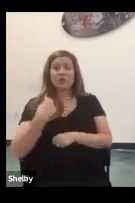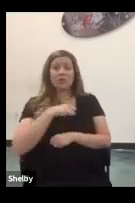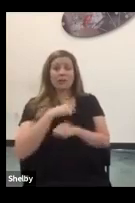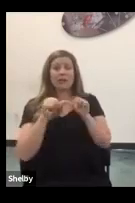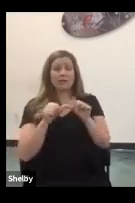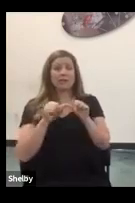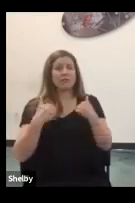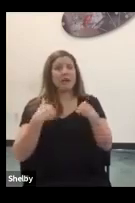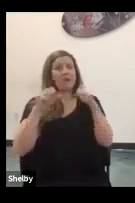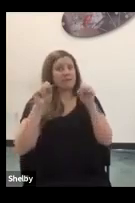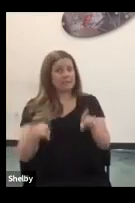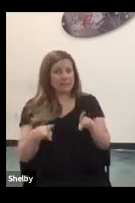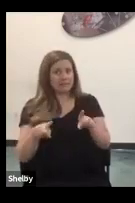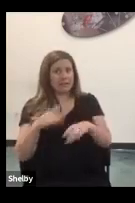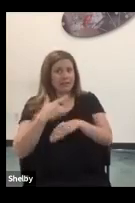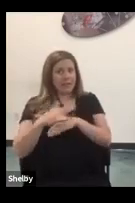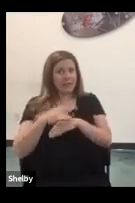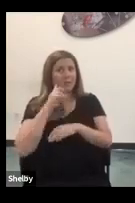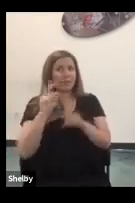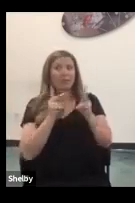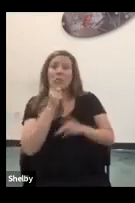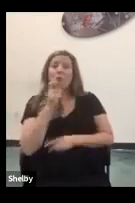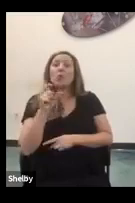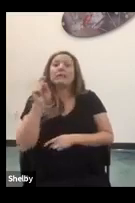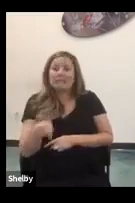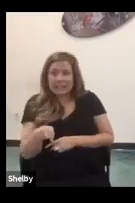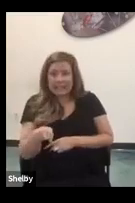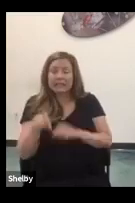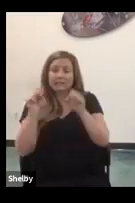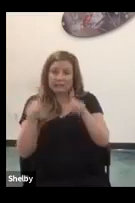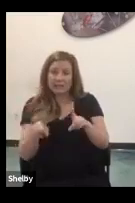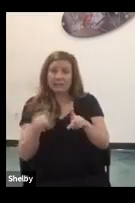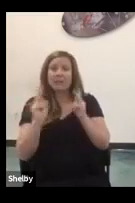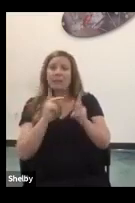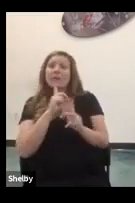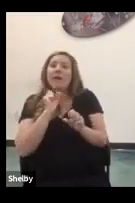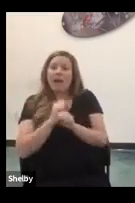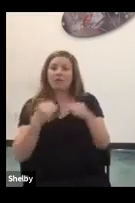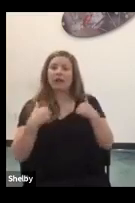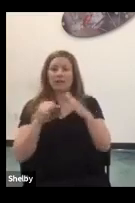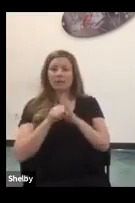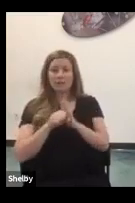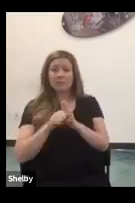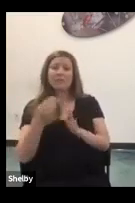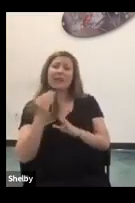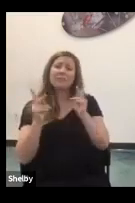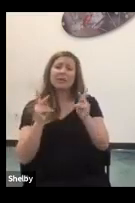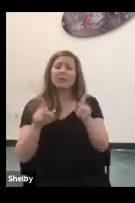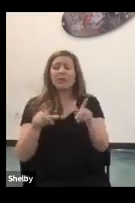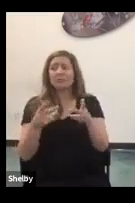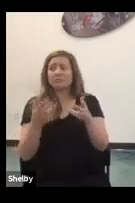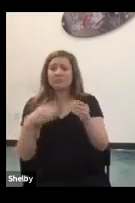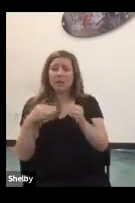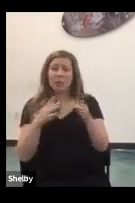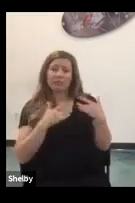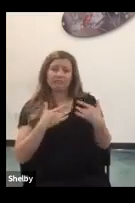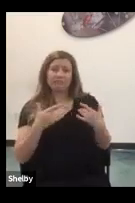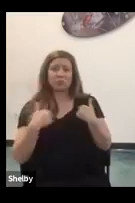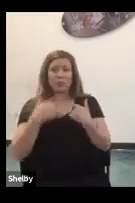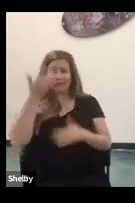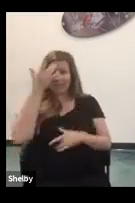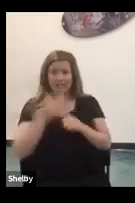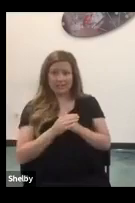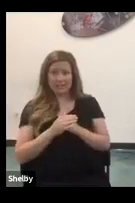have testing capacity for people who need the test, people who are really sick. And people who more likely have the illness. The